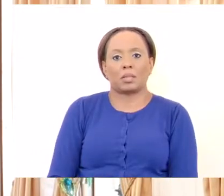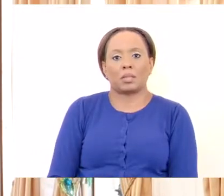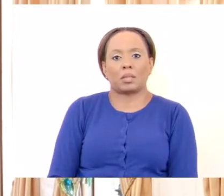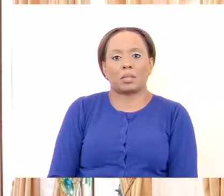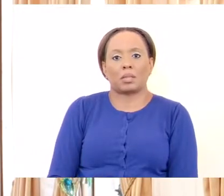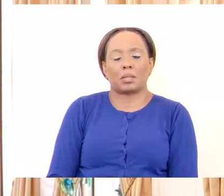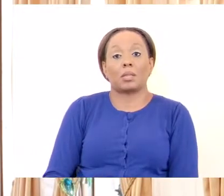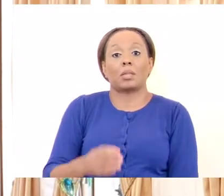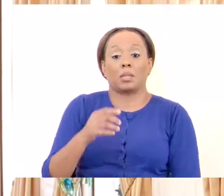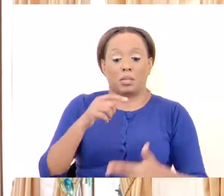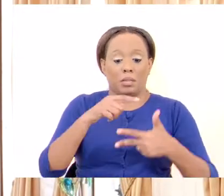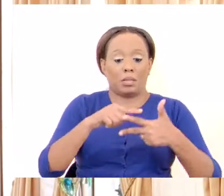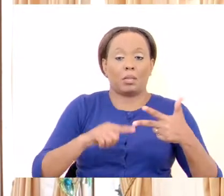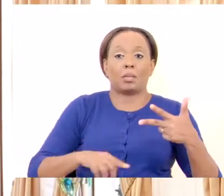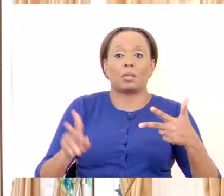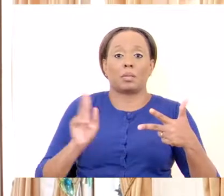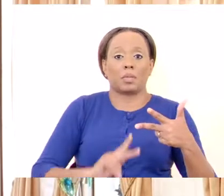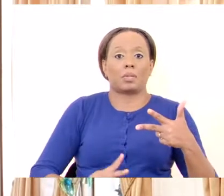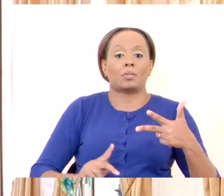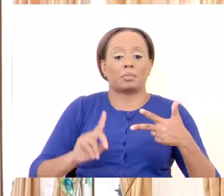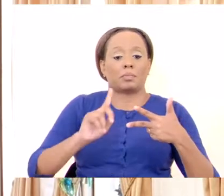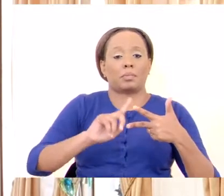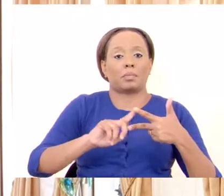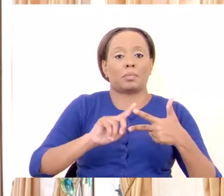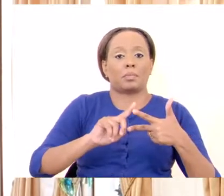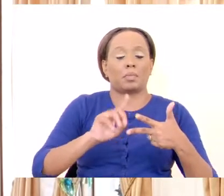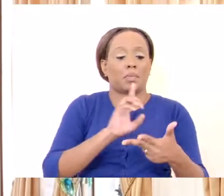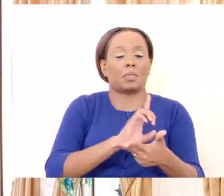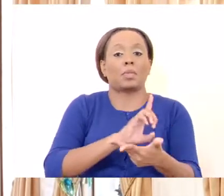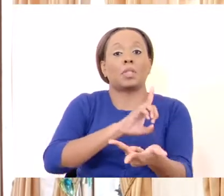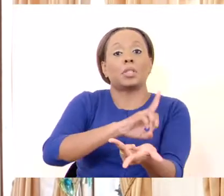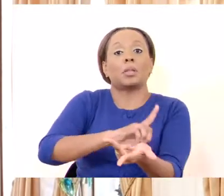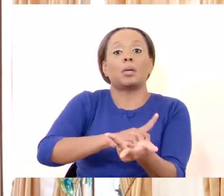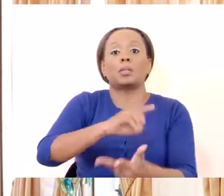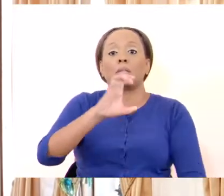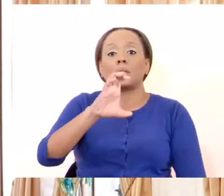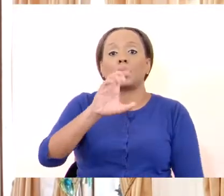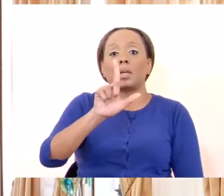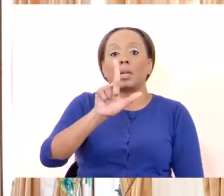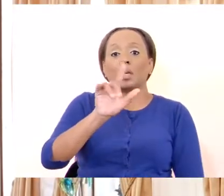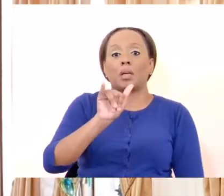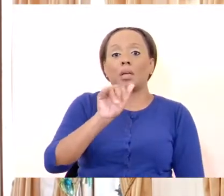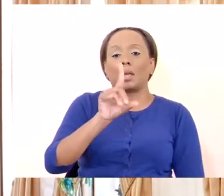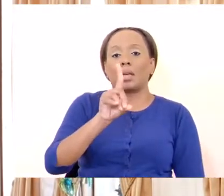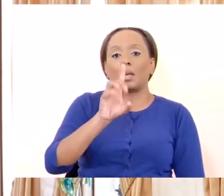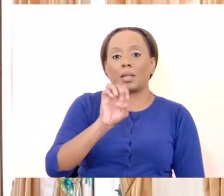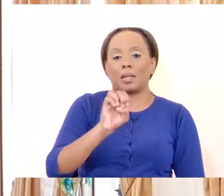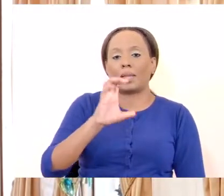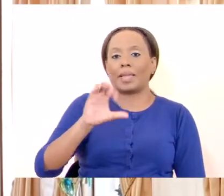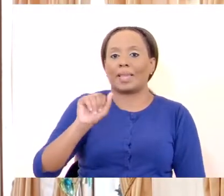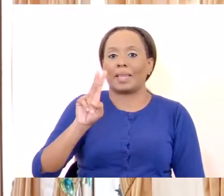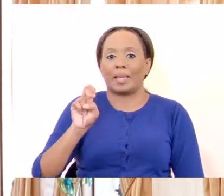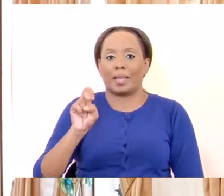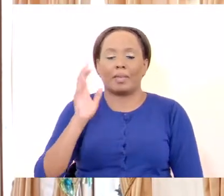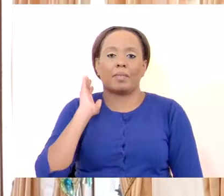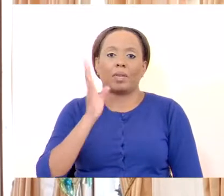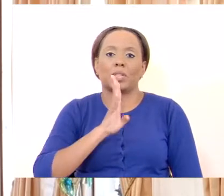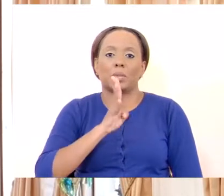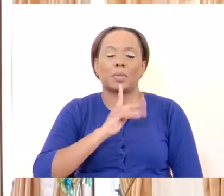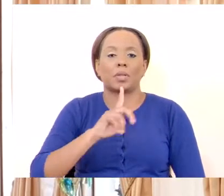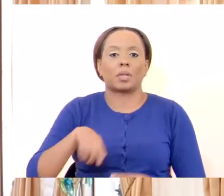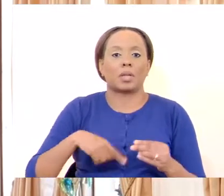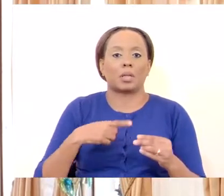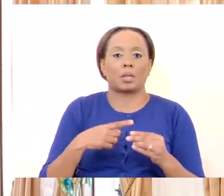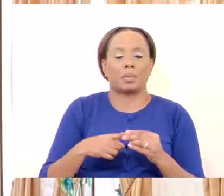Wellness are here with us. Dr. Clyde Cave, Director of Medical Services of the Queen Elizabeth Hospital, will now speak to the